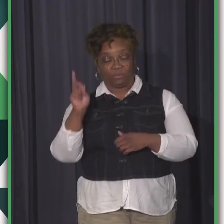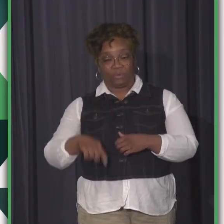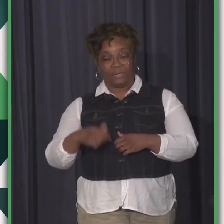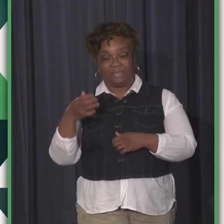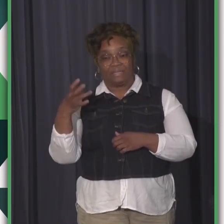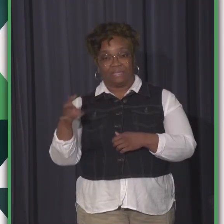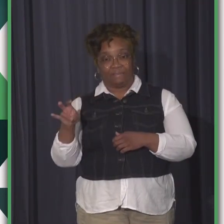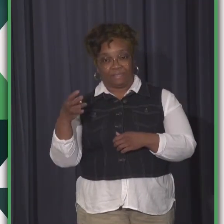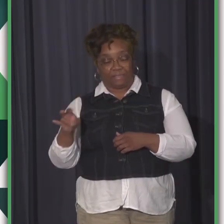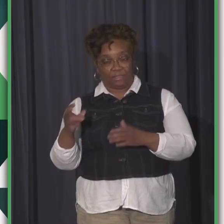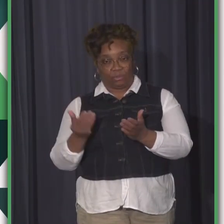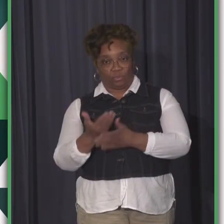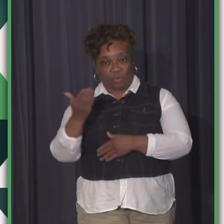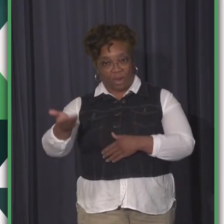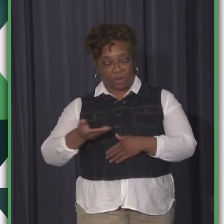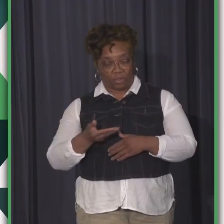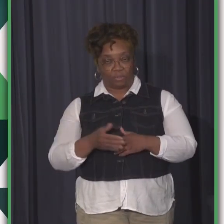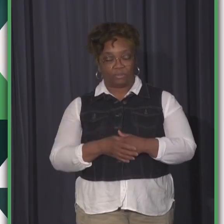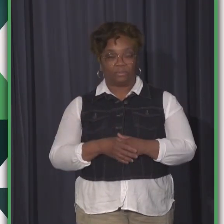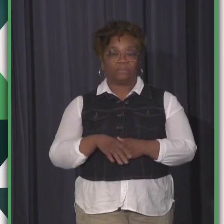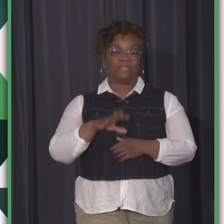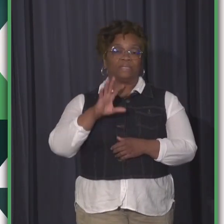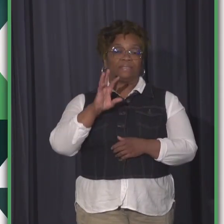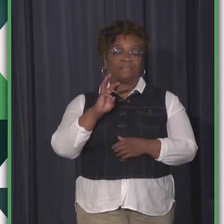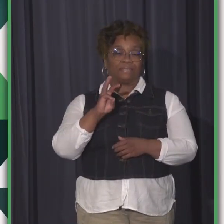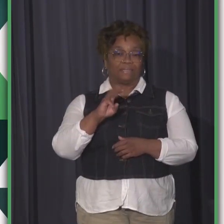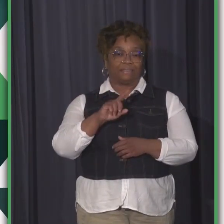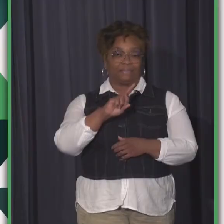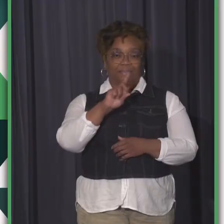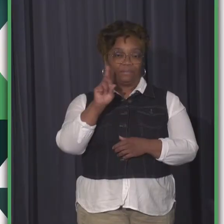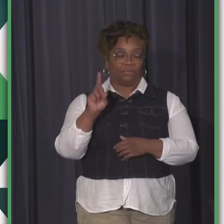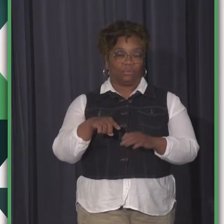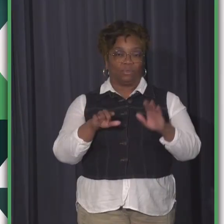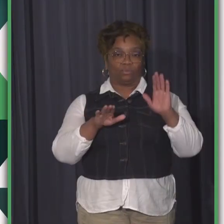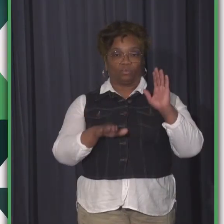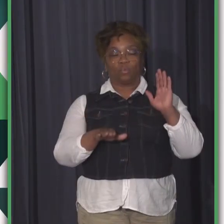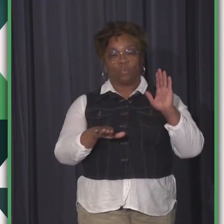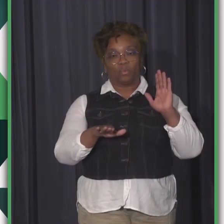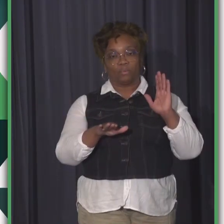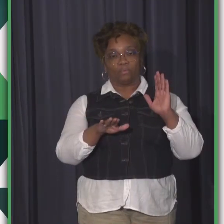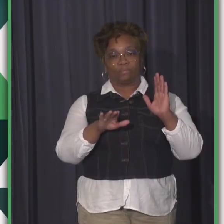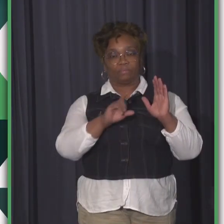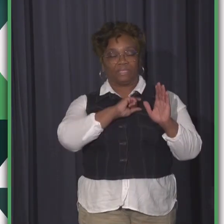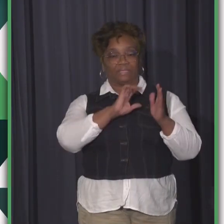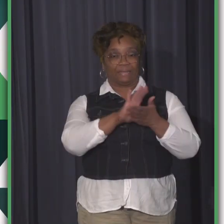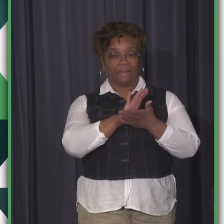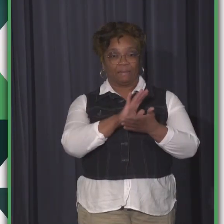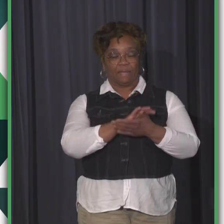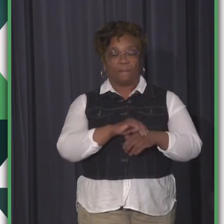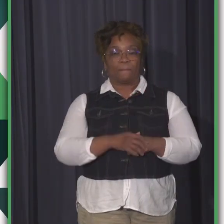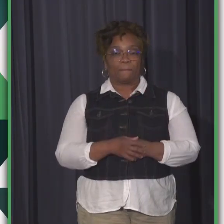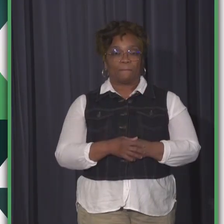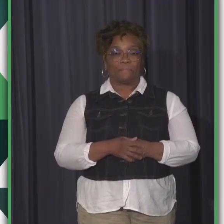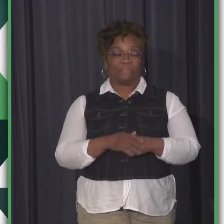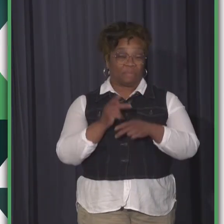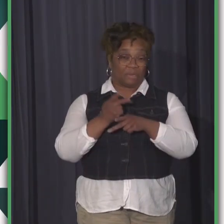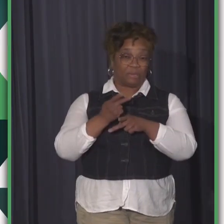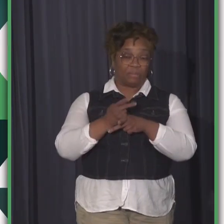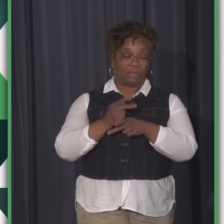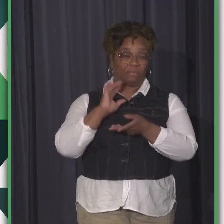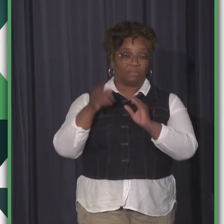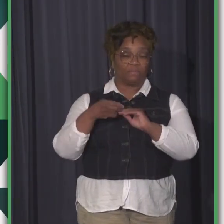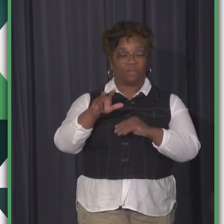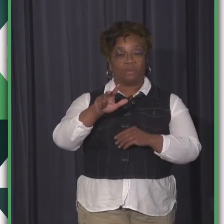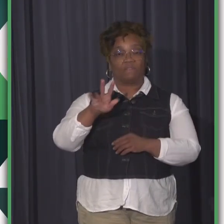17 new hires, 6 for the Detroit Sworn Police Academy. For the attrition, we have a total of